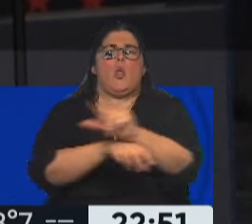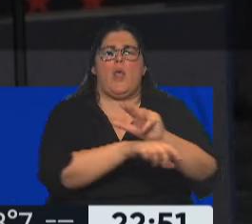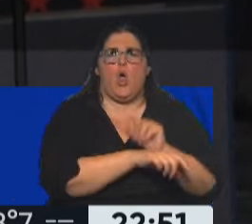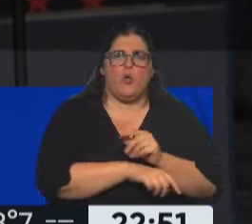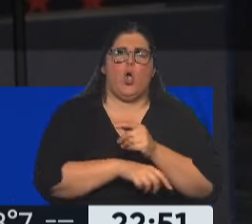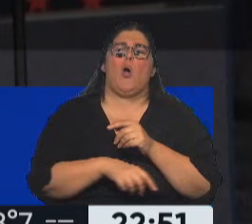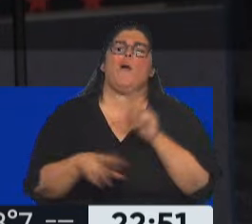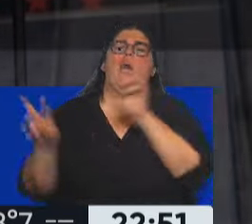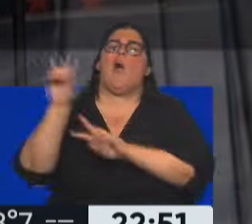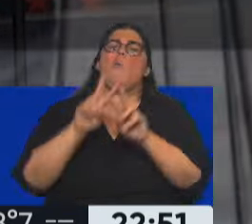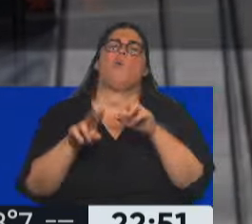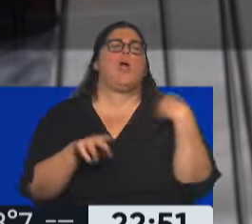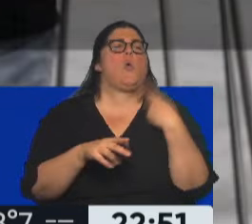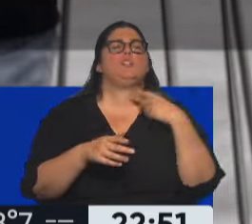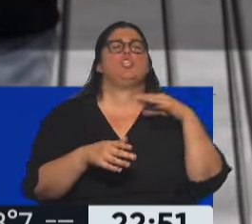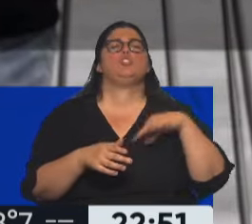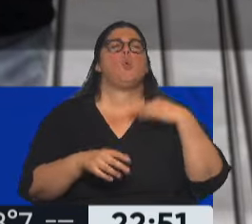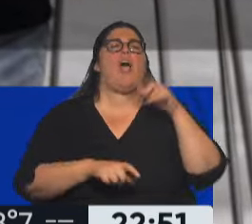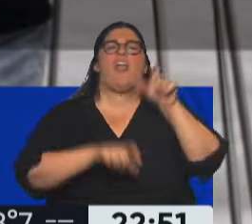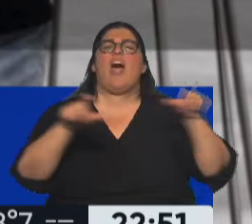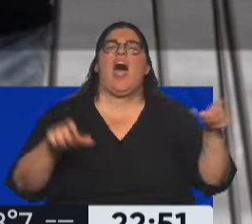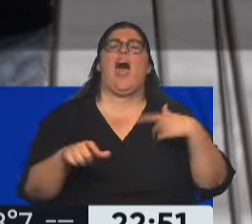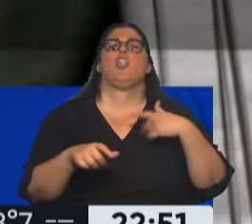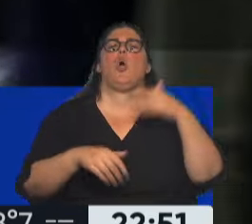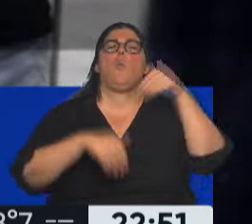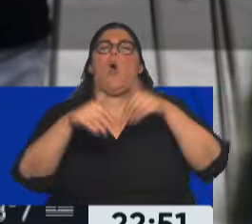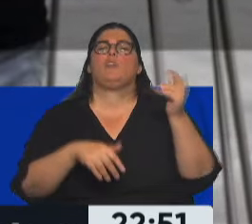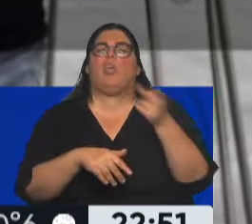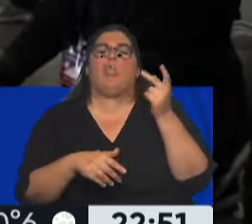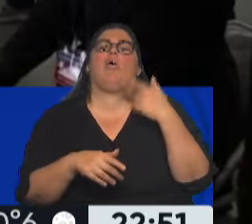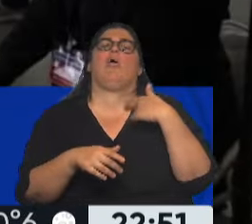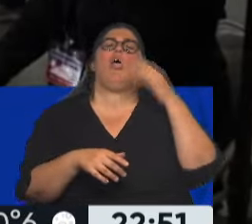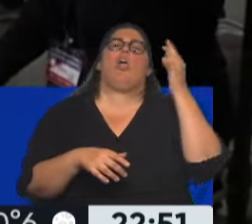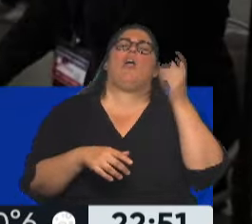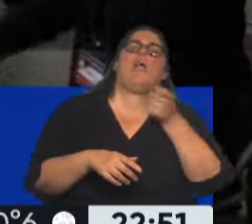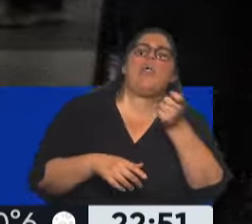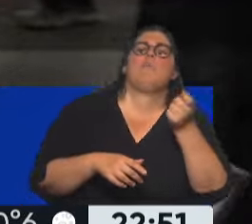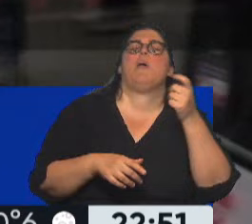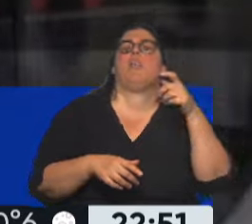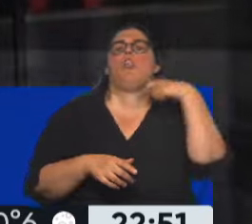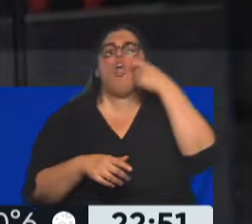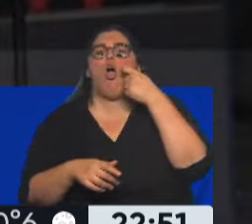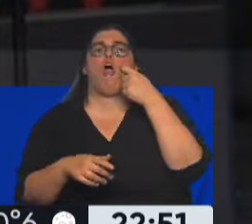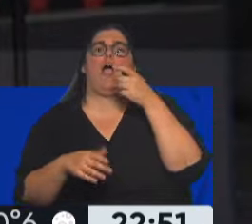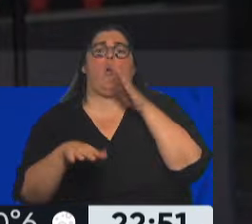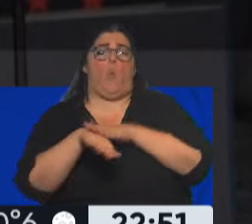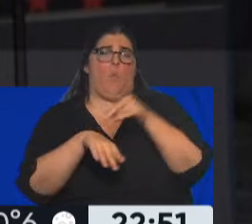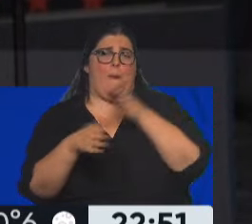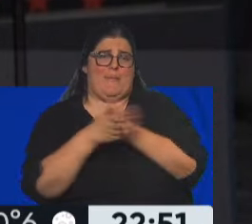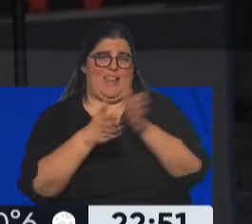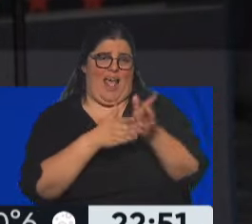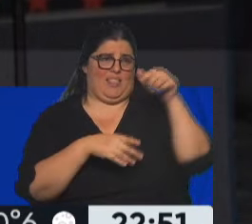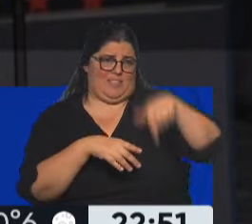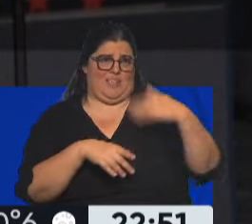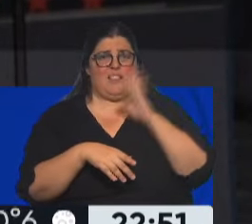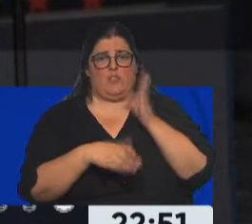and bringing drugs crime and Death to Our country and I'll Tell you What Any african American or hispanic and you know how